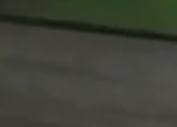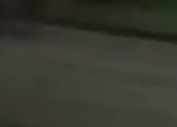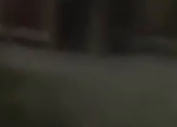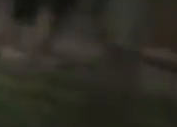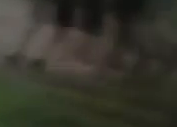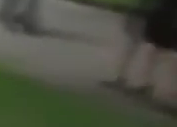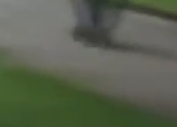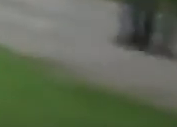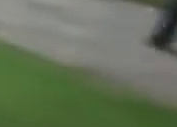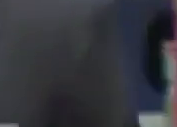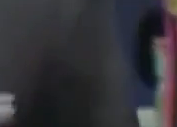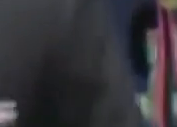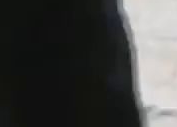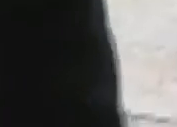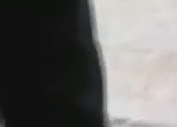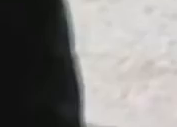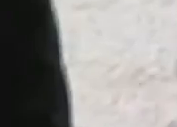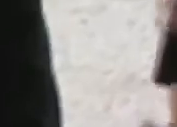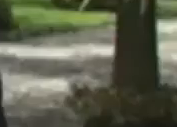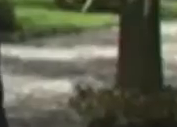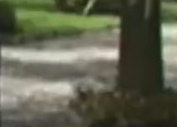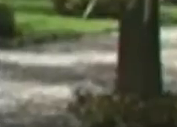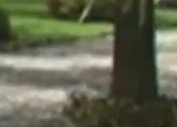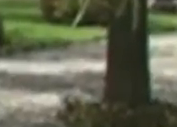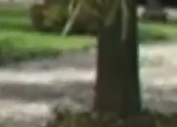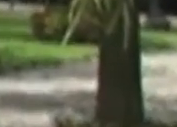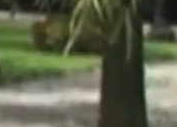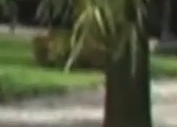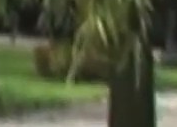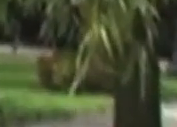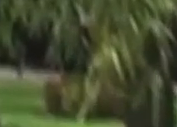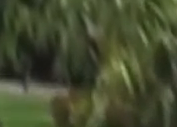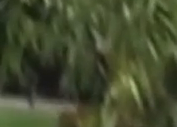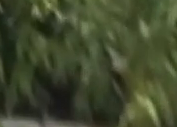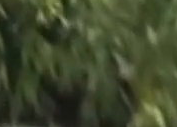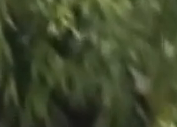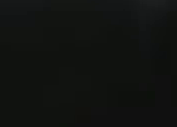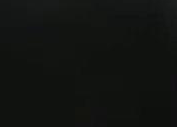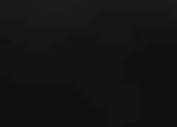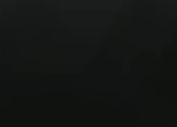I'll introduce her to you. Renata! Jeronimo Linares.